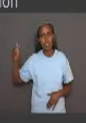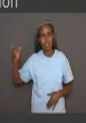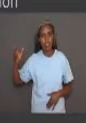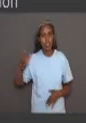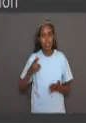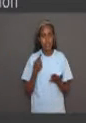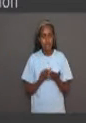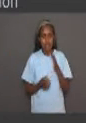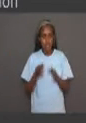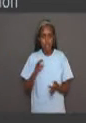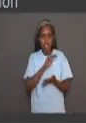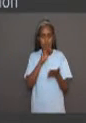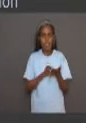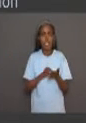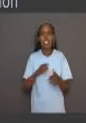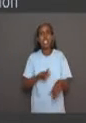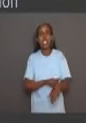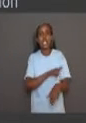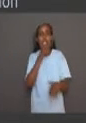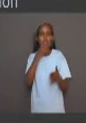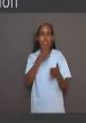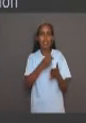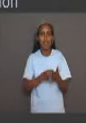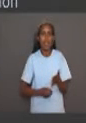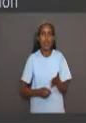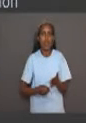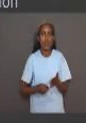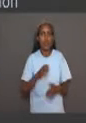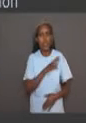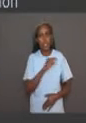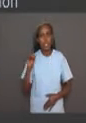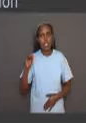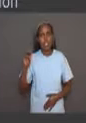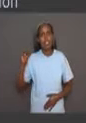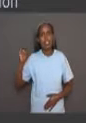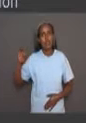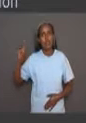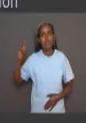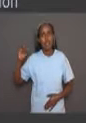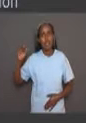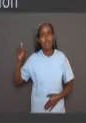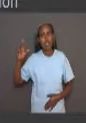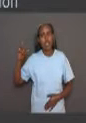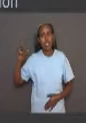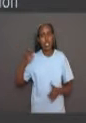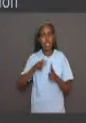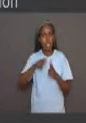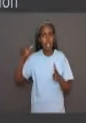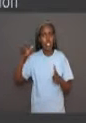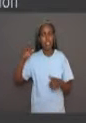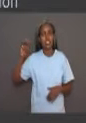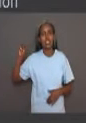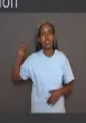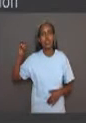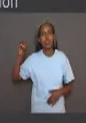If the mean is the largest in value and the median is larger than the